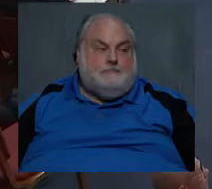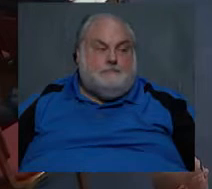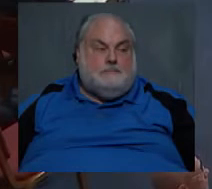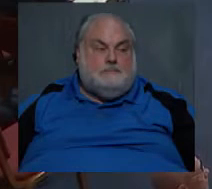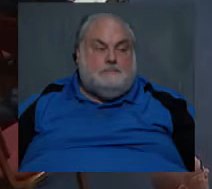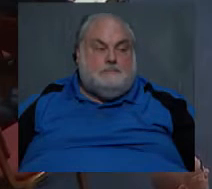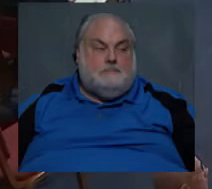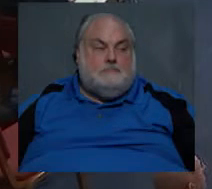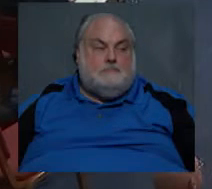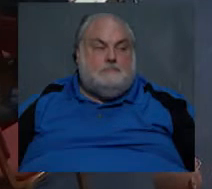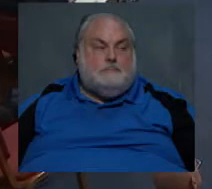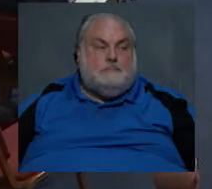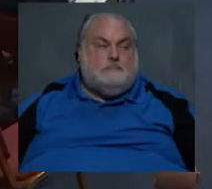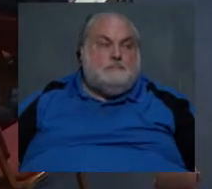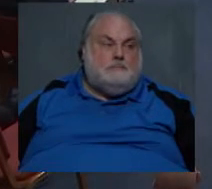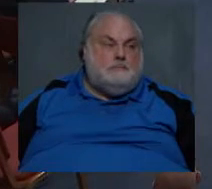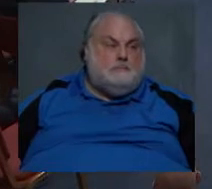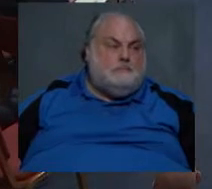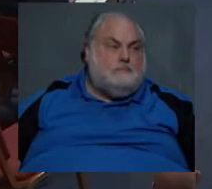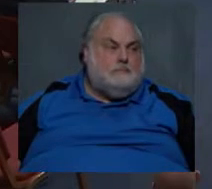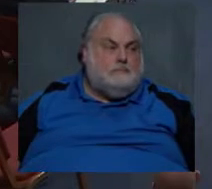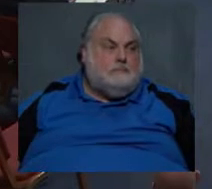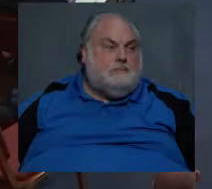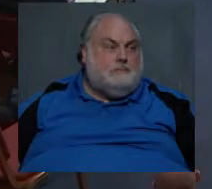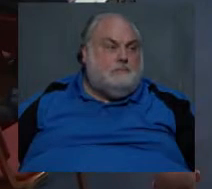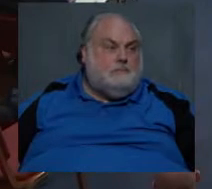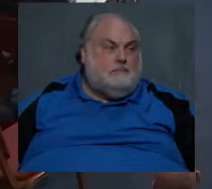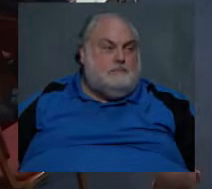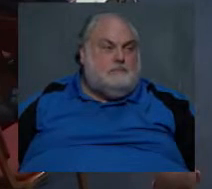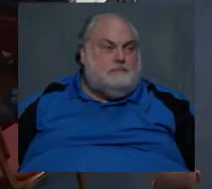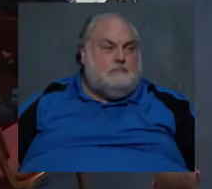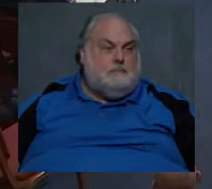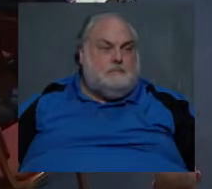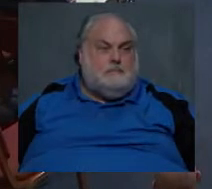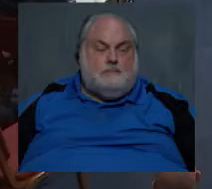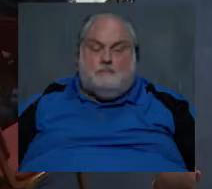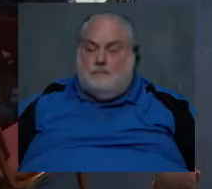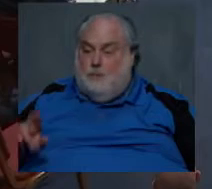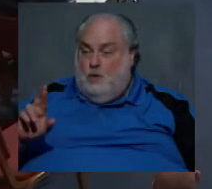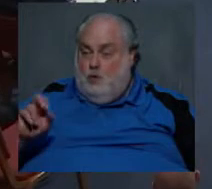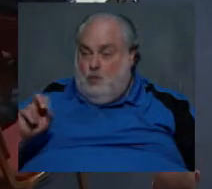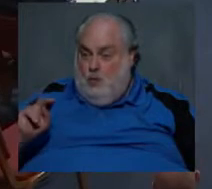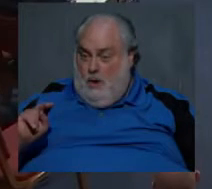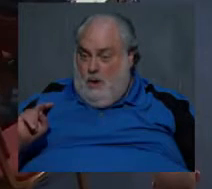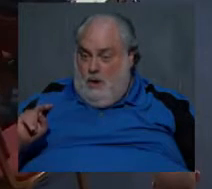You need to stay. Ron, you have to stay. Yours, Have a card. you have your item. Yes.